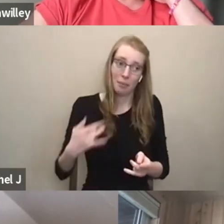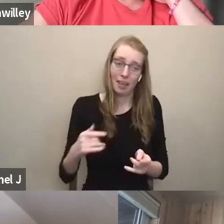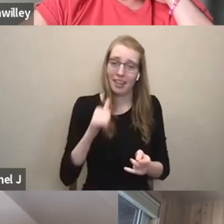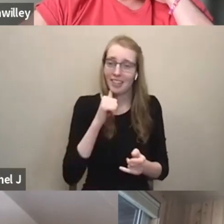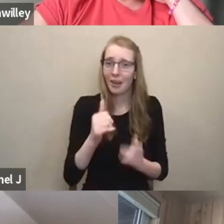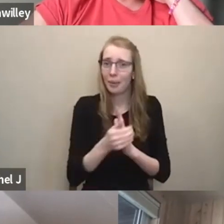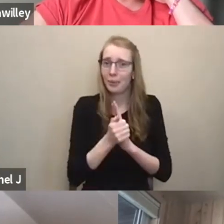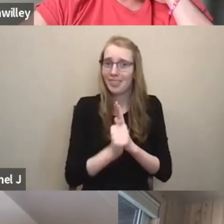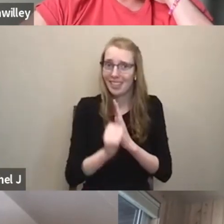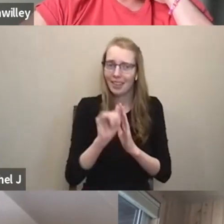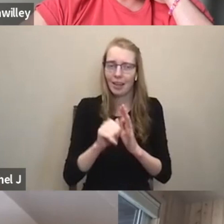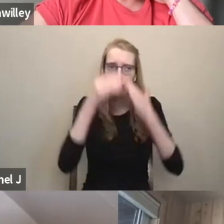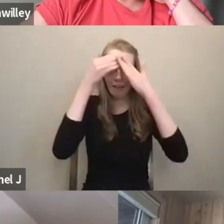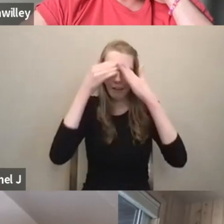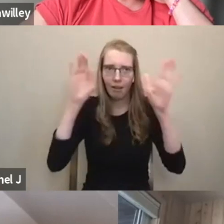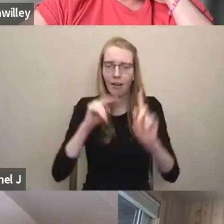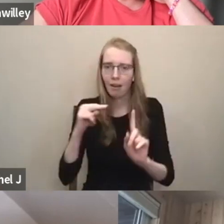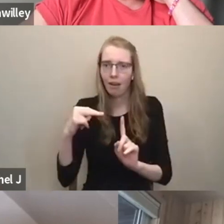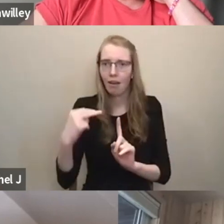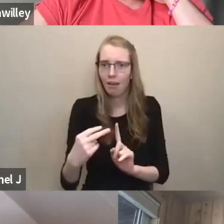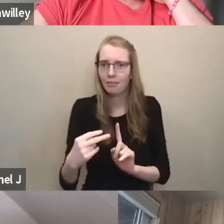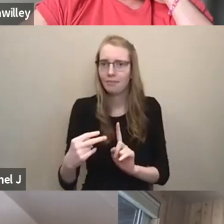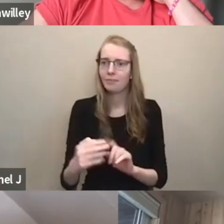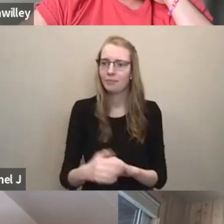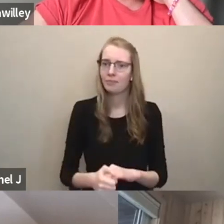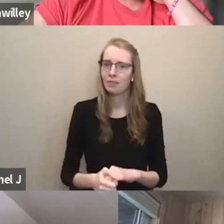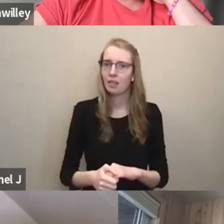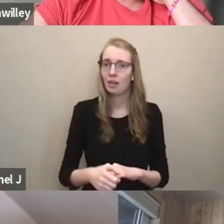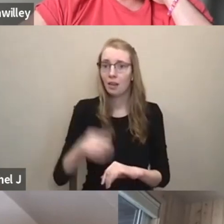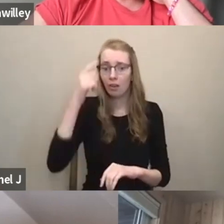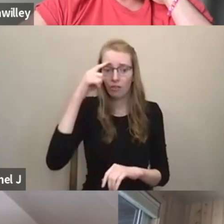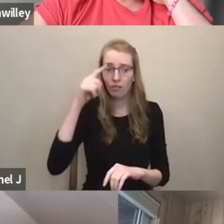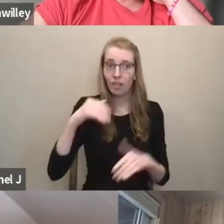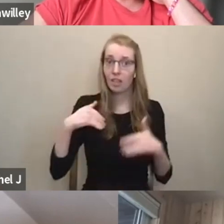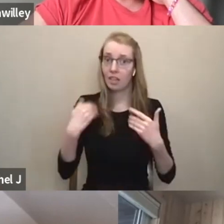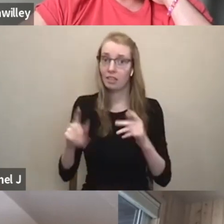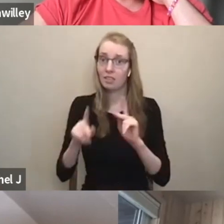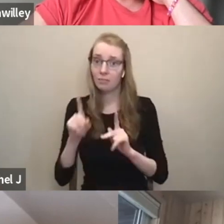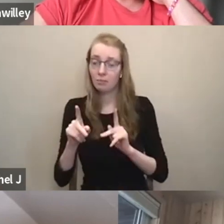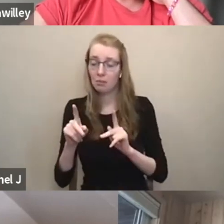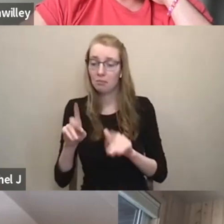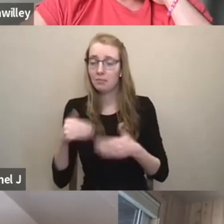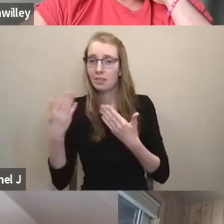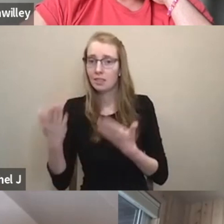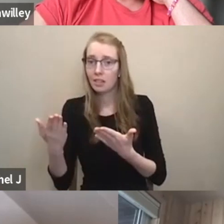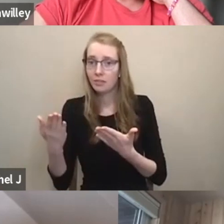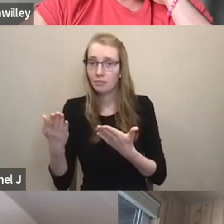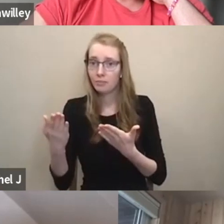it. But for sure, for young people, I would say, find out the work that you